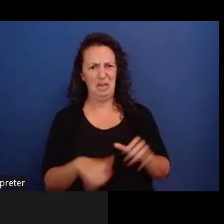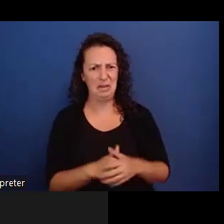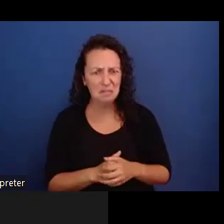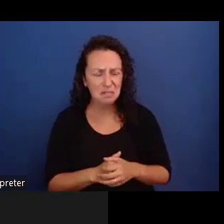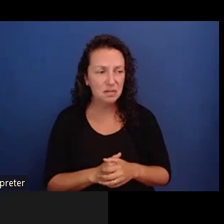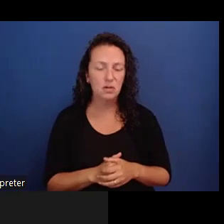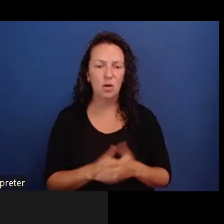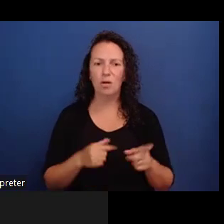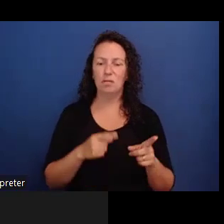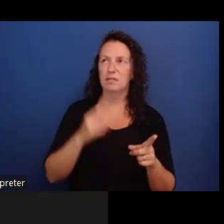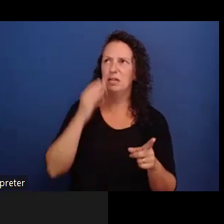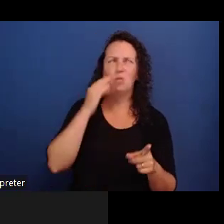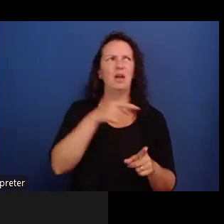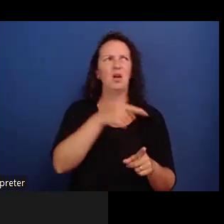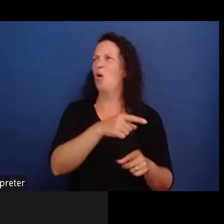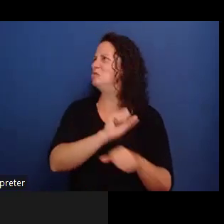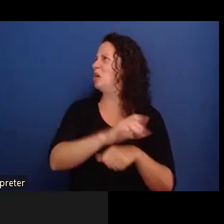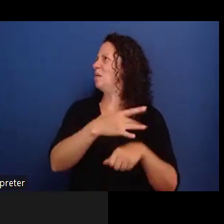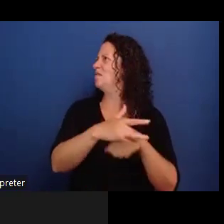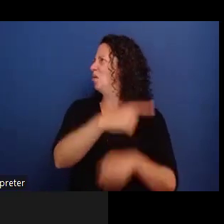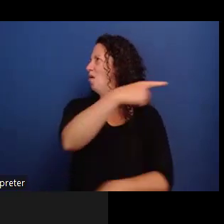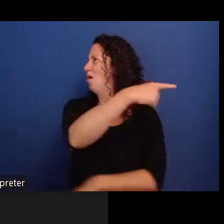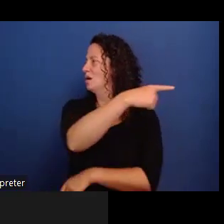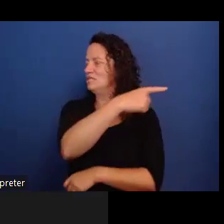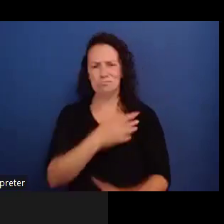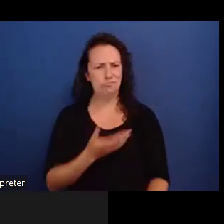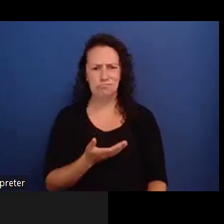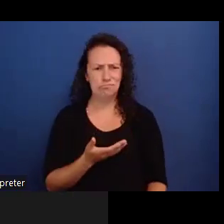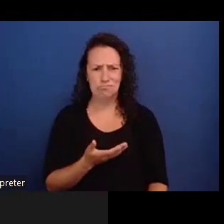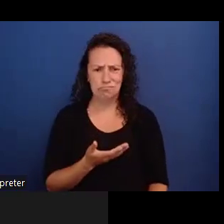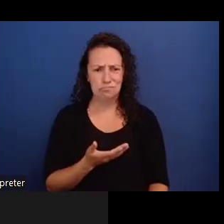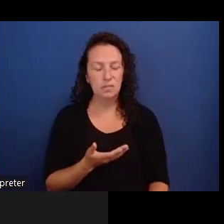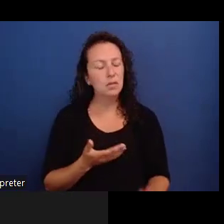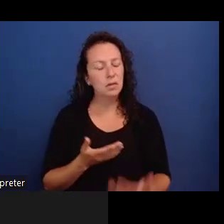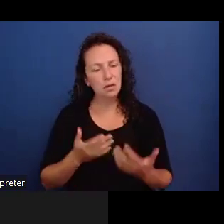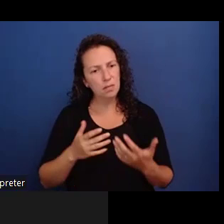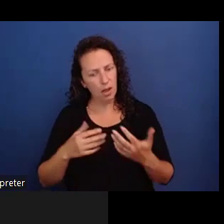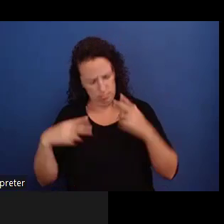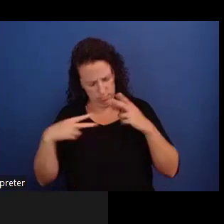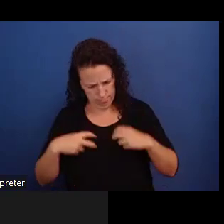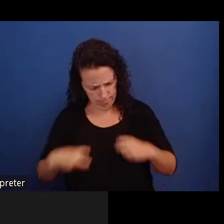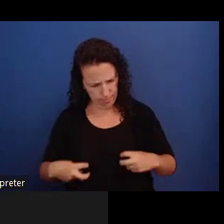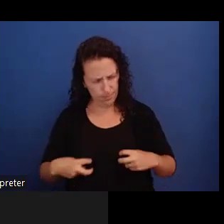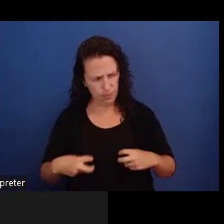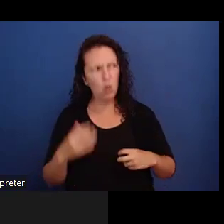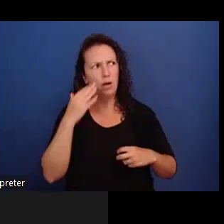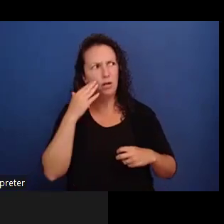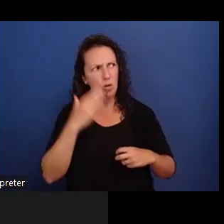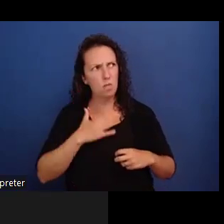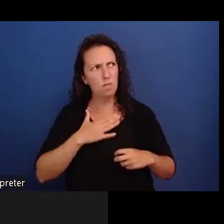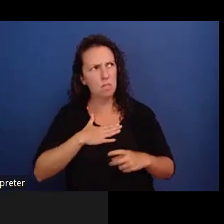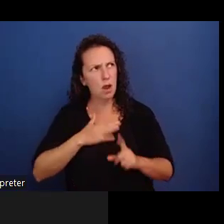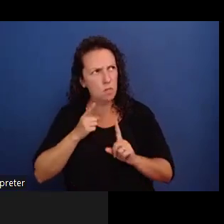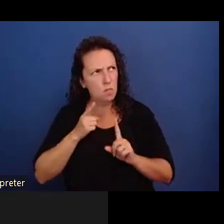know about. Um, and to have this information, then you get right, you're approaching the